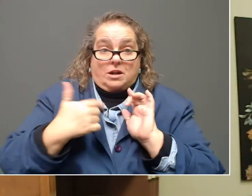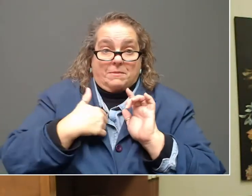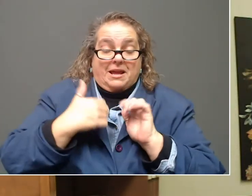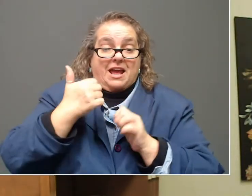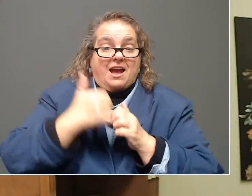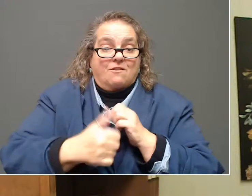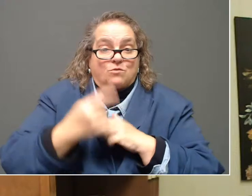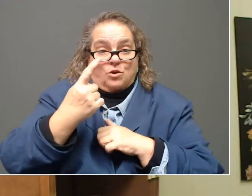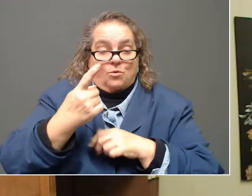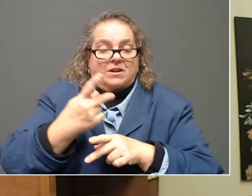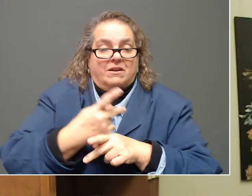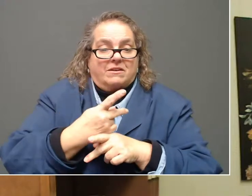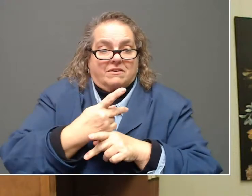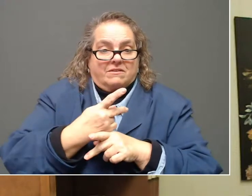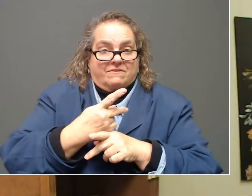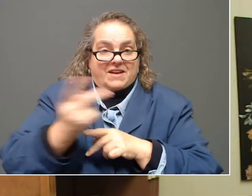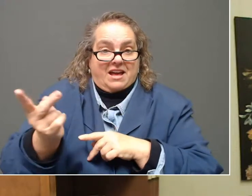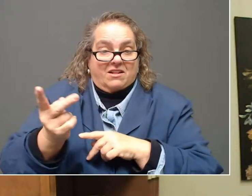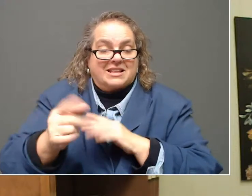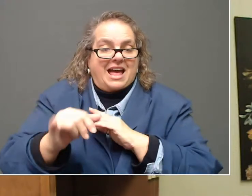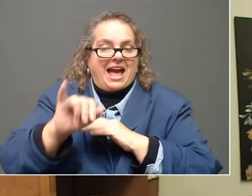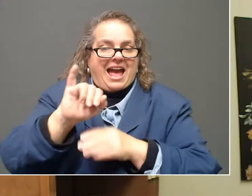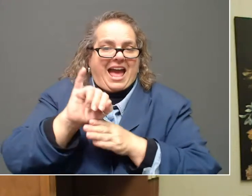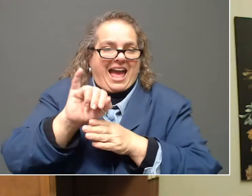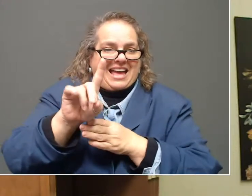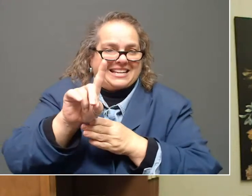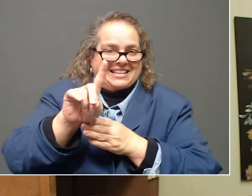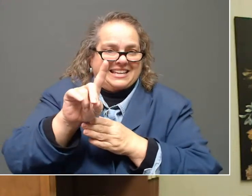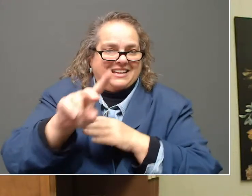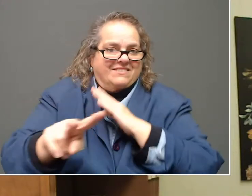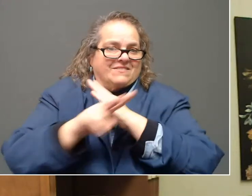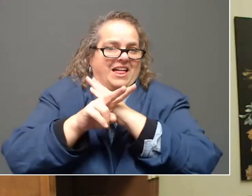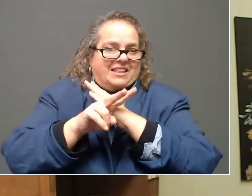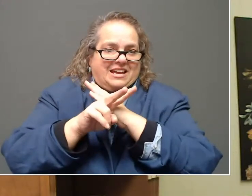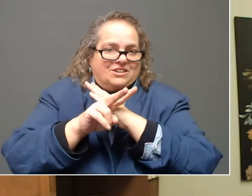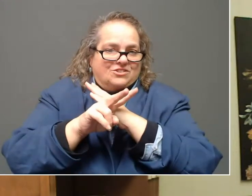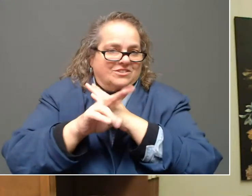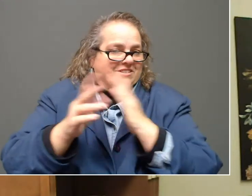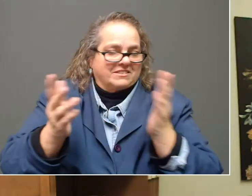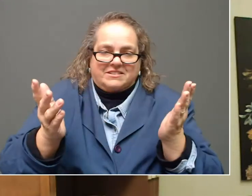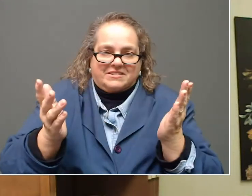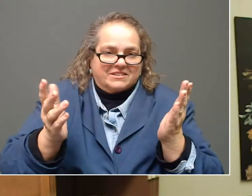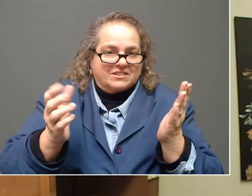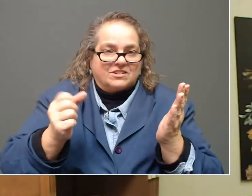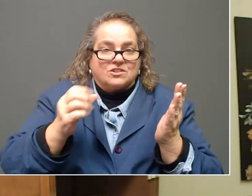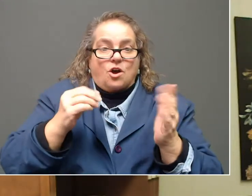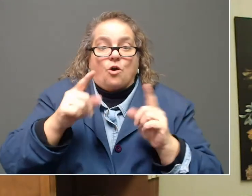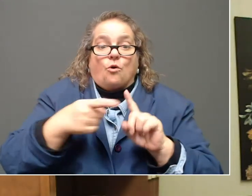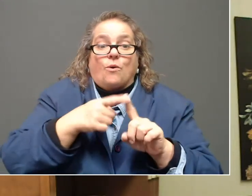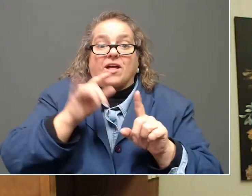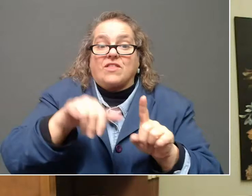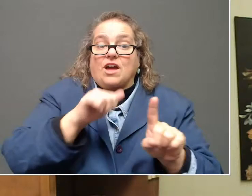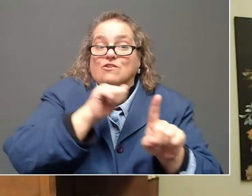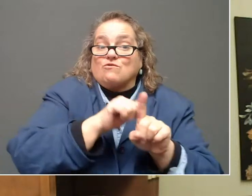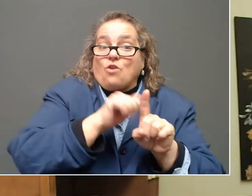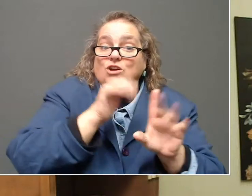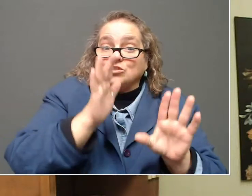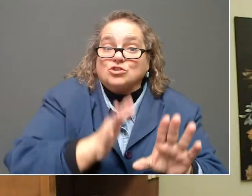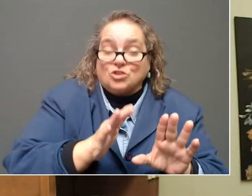can walk through it. Yeah, those letters unfortunately can be